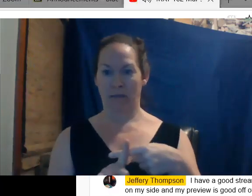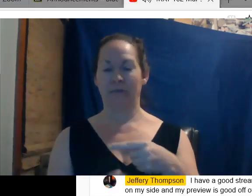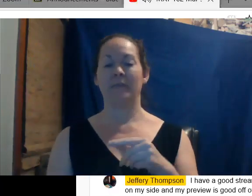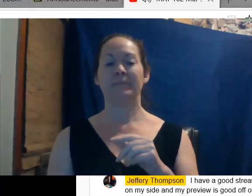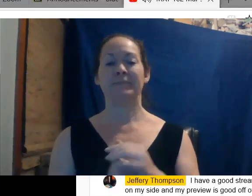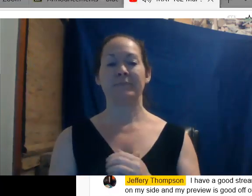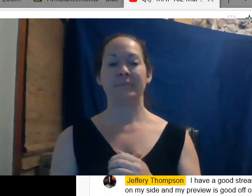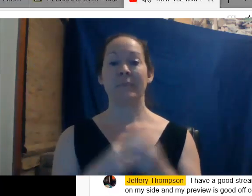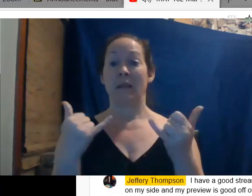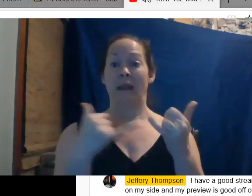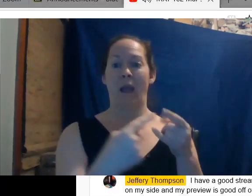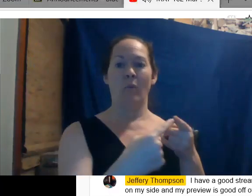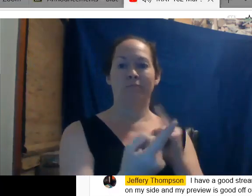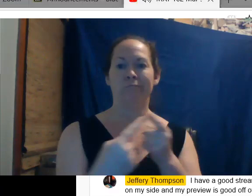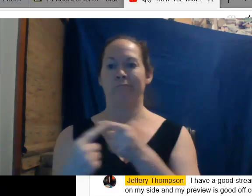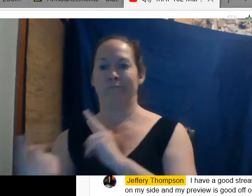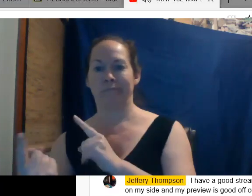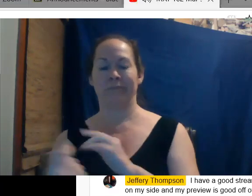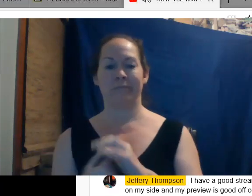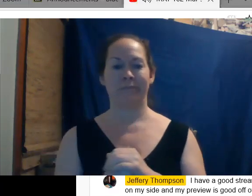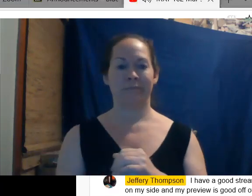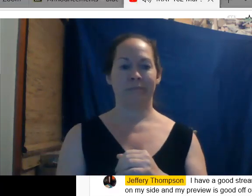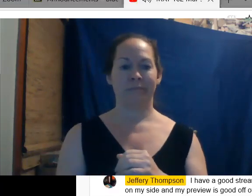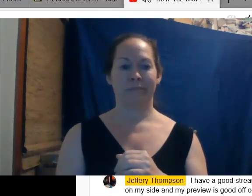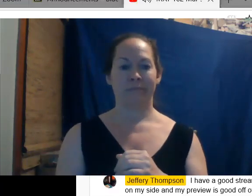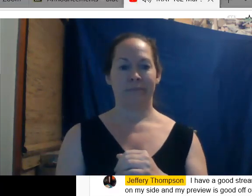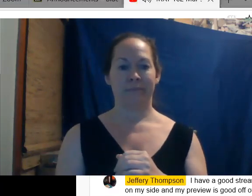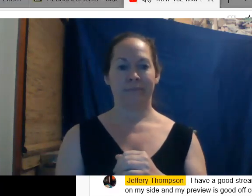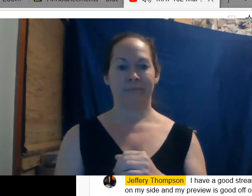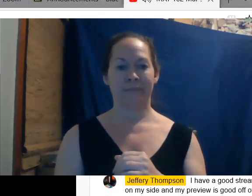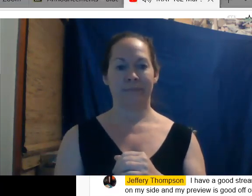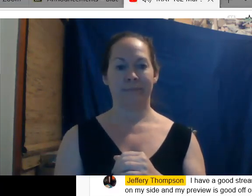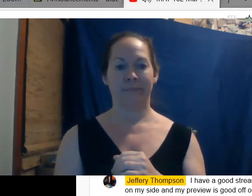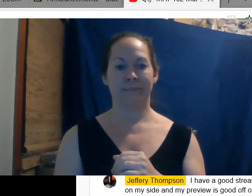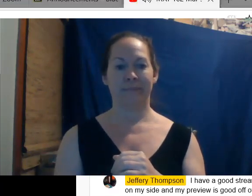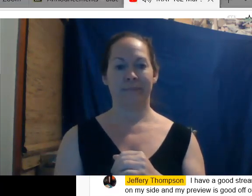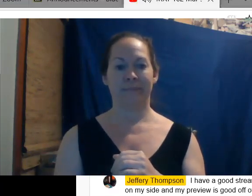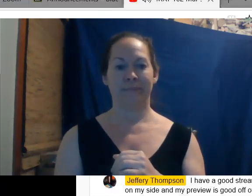And I'm going to subtract. Again, if I've done this right, these two first terms should be the same.